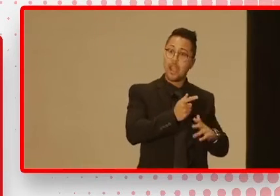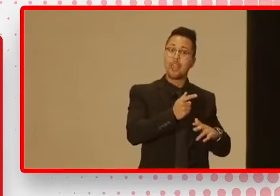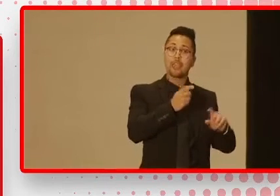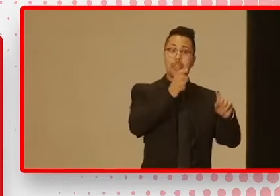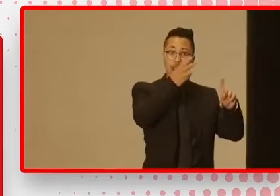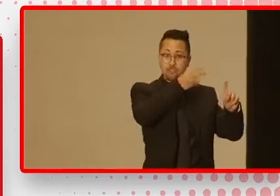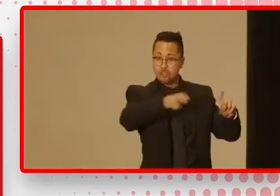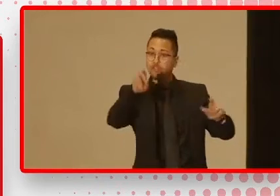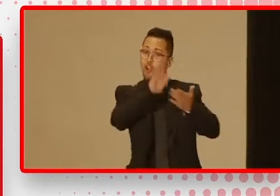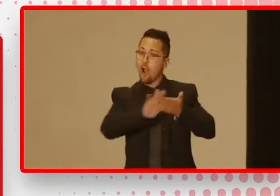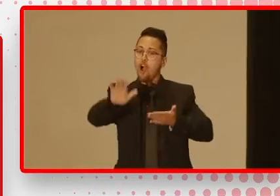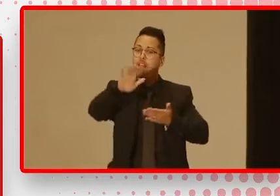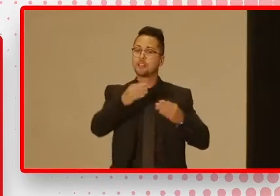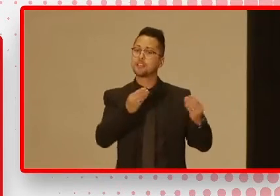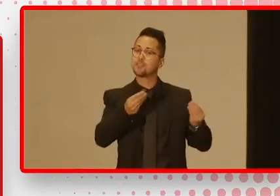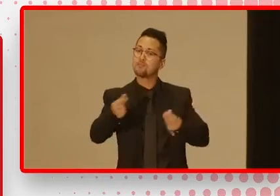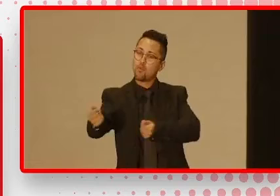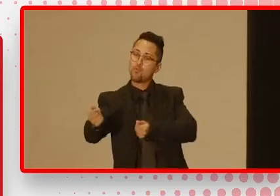no matter what that looks like.